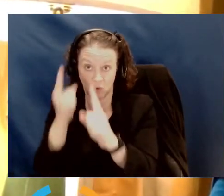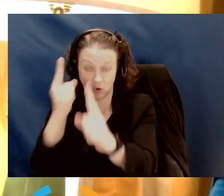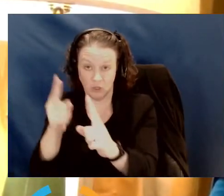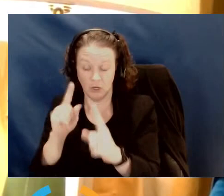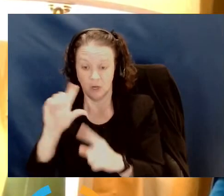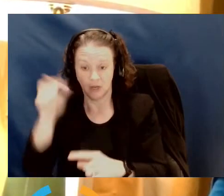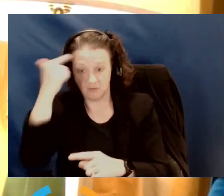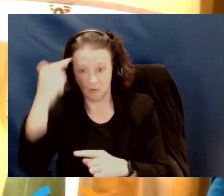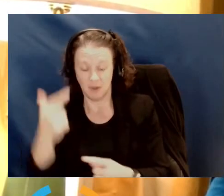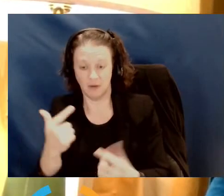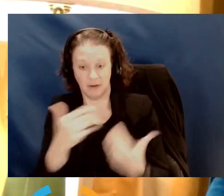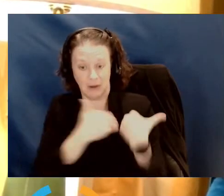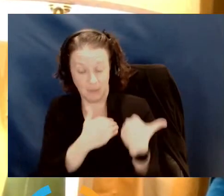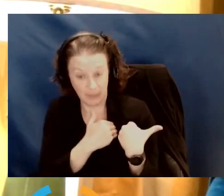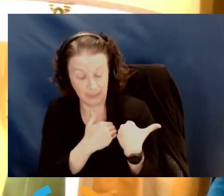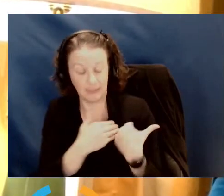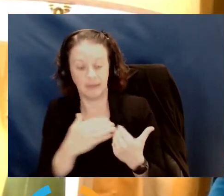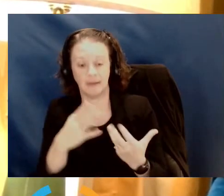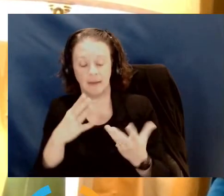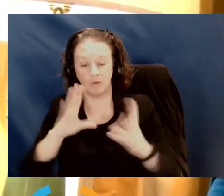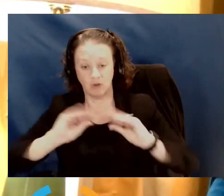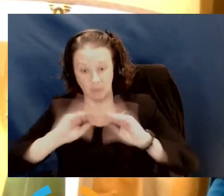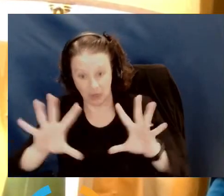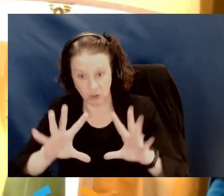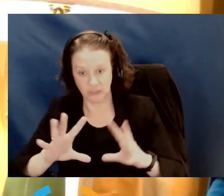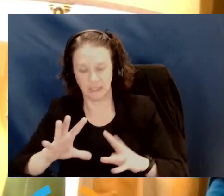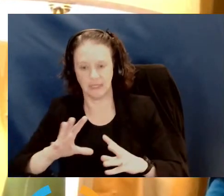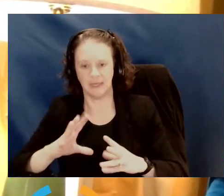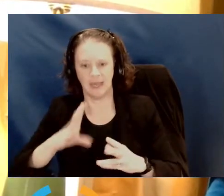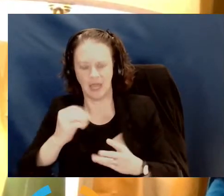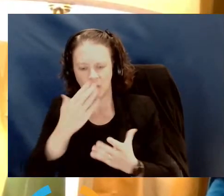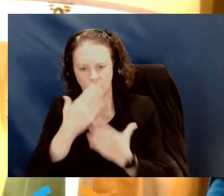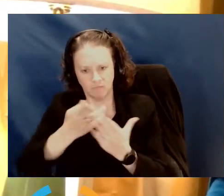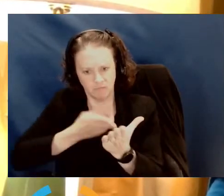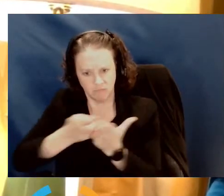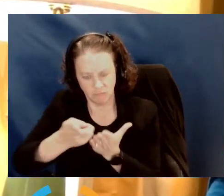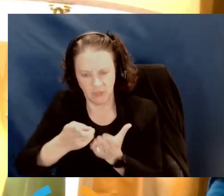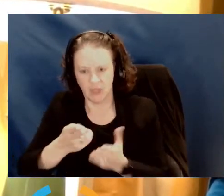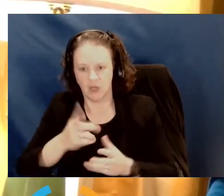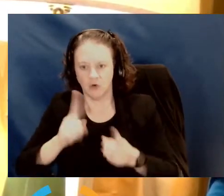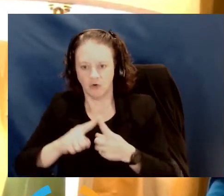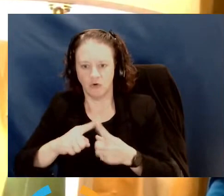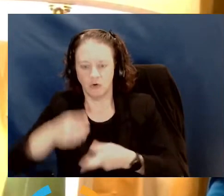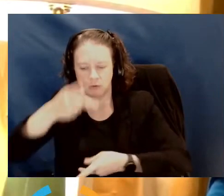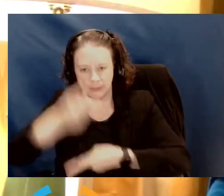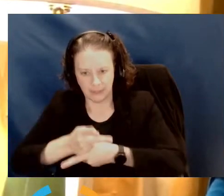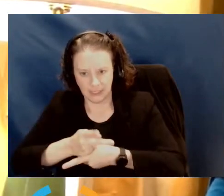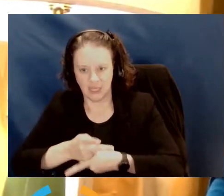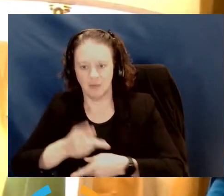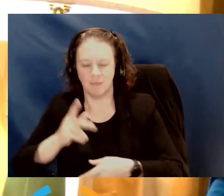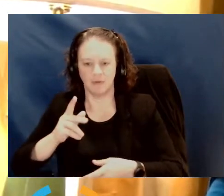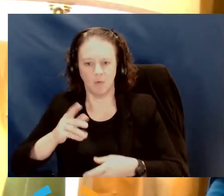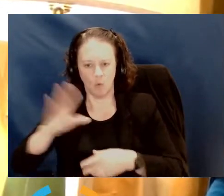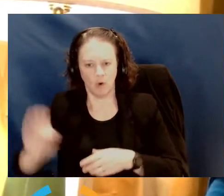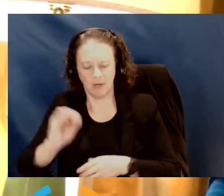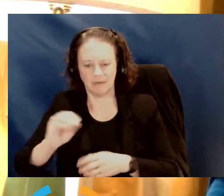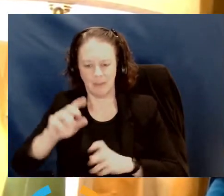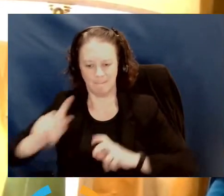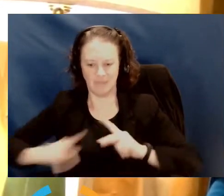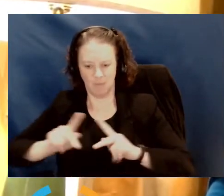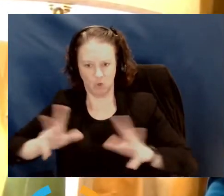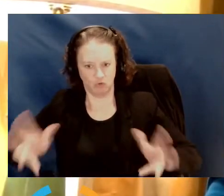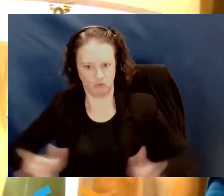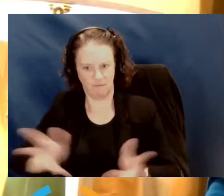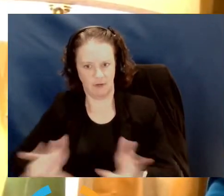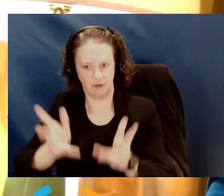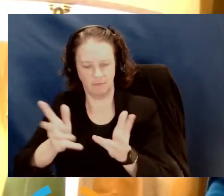and integrity. I'll work to restore Oregon's people-driven initiative and referenda process. And I will put an